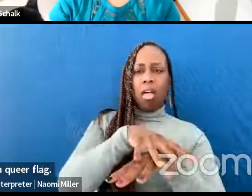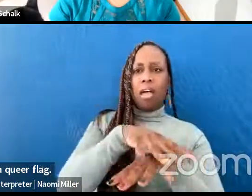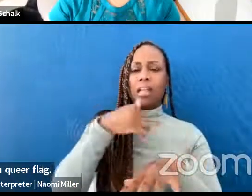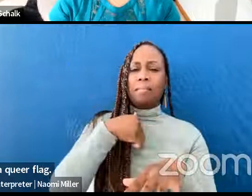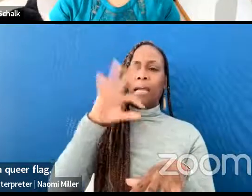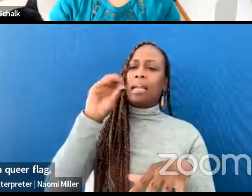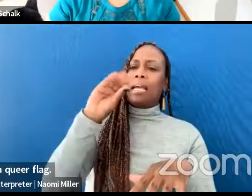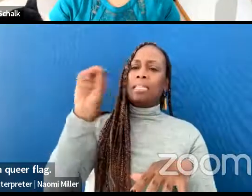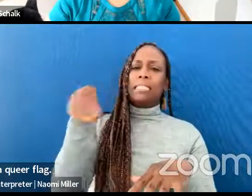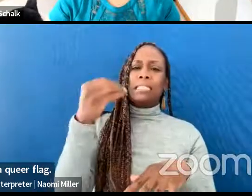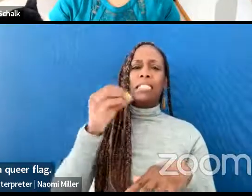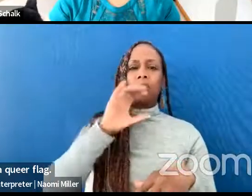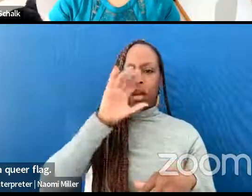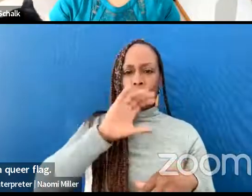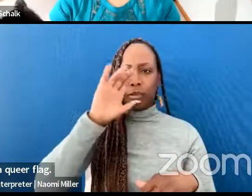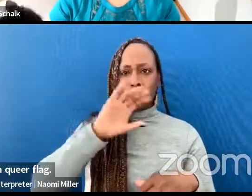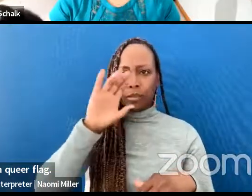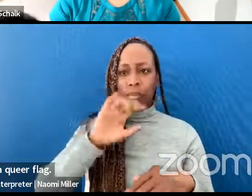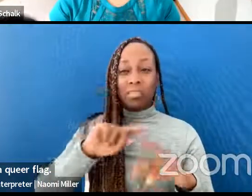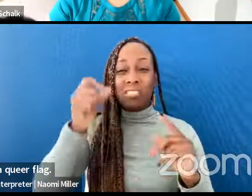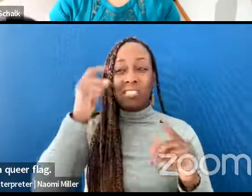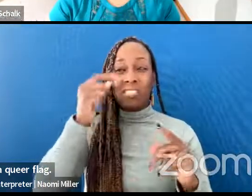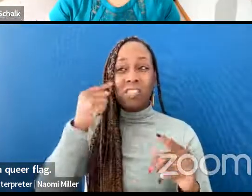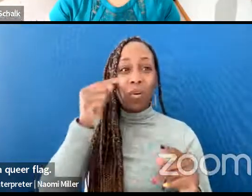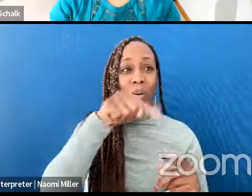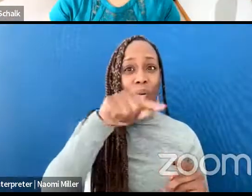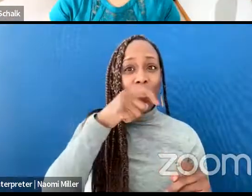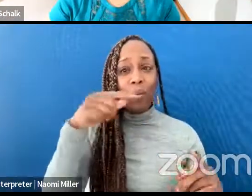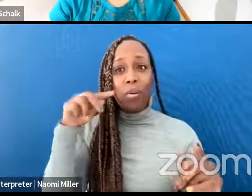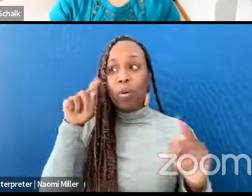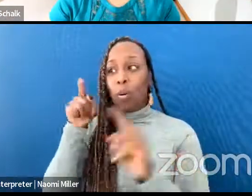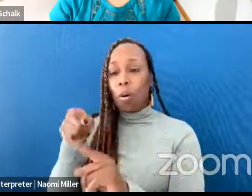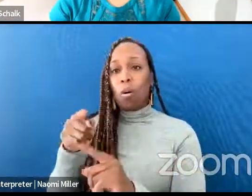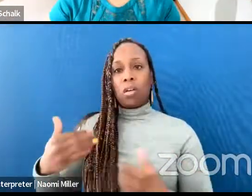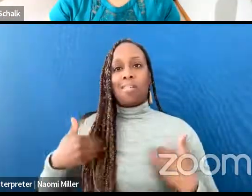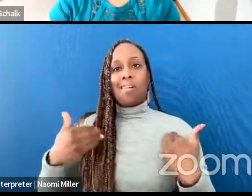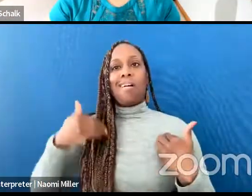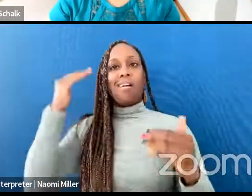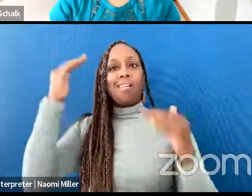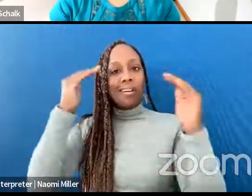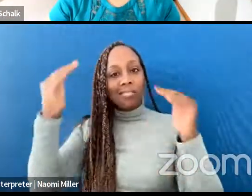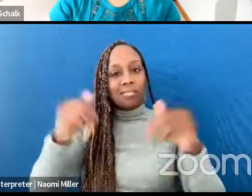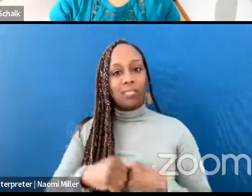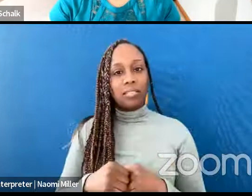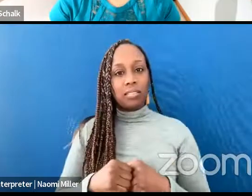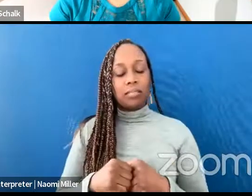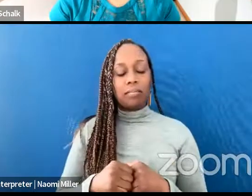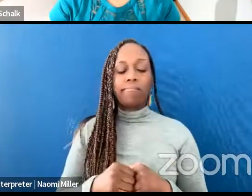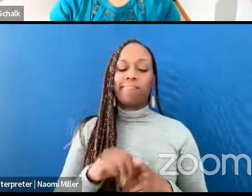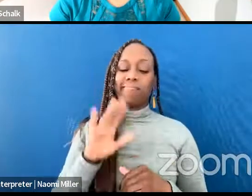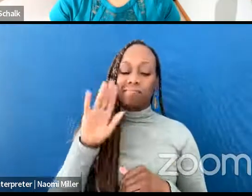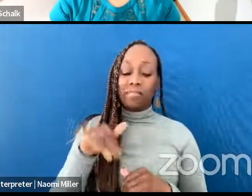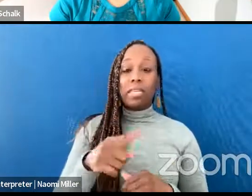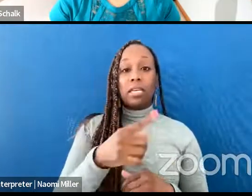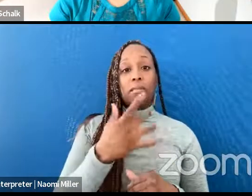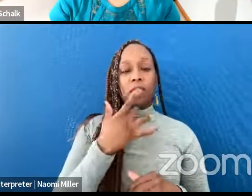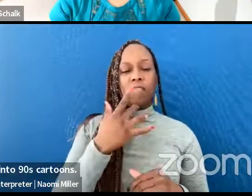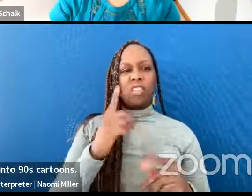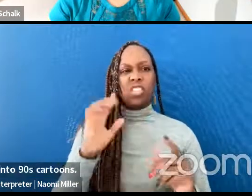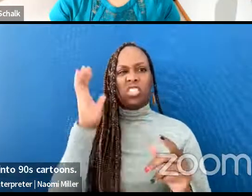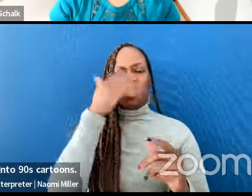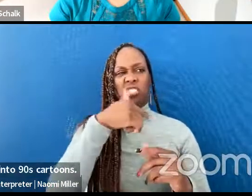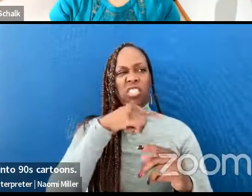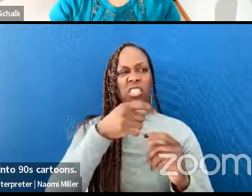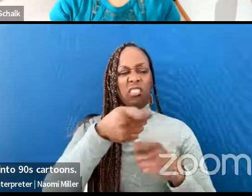for young adults at his disposal. He prefers strange juxtapositions, queer